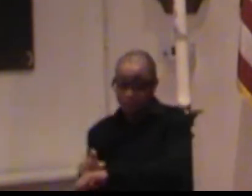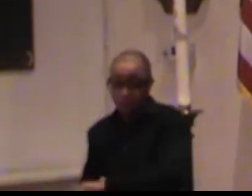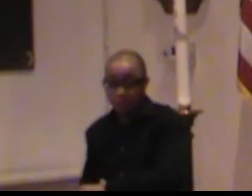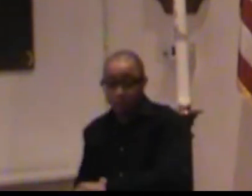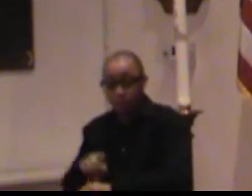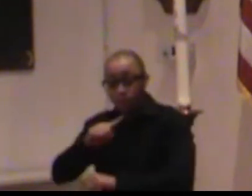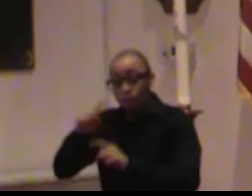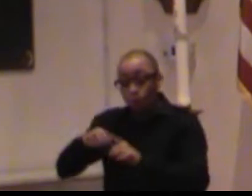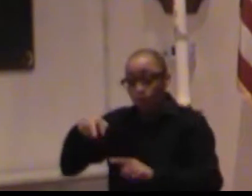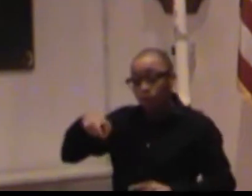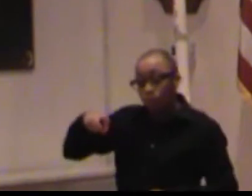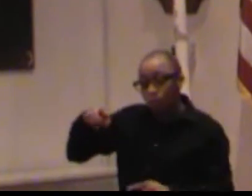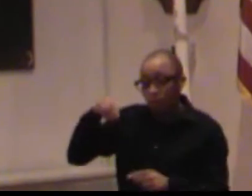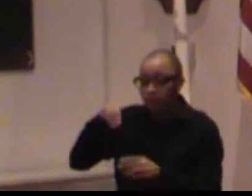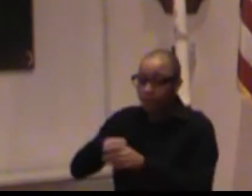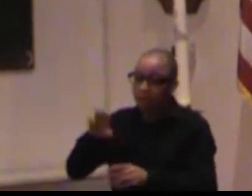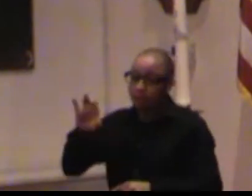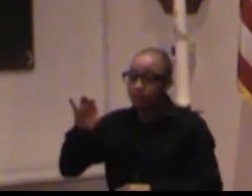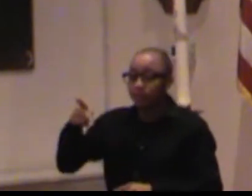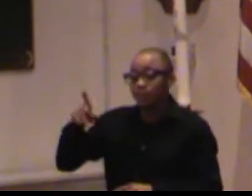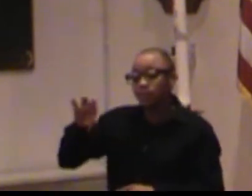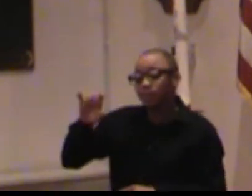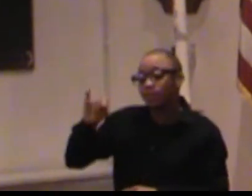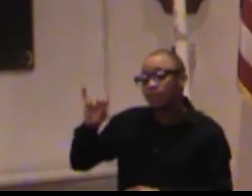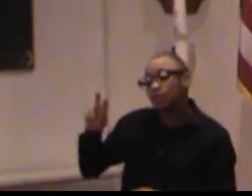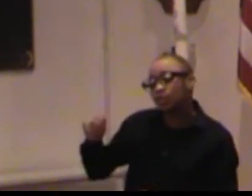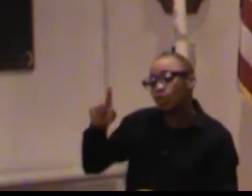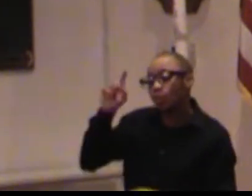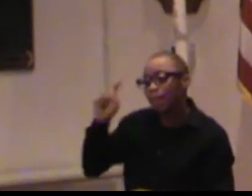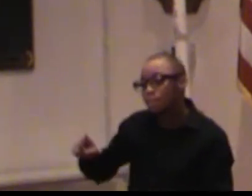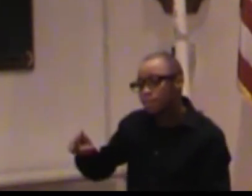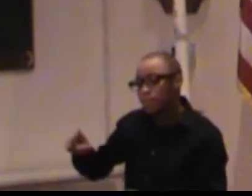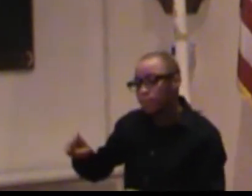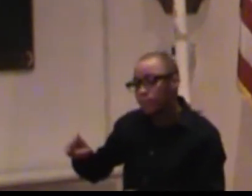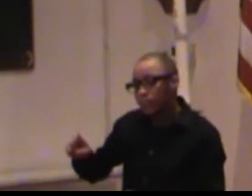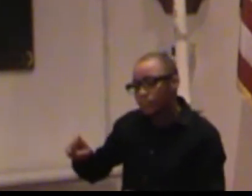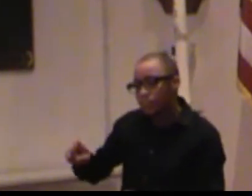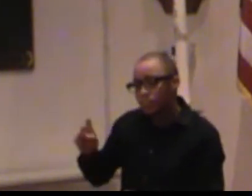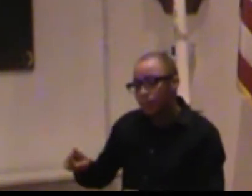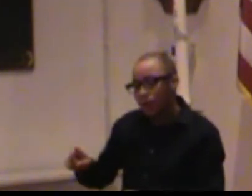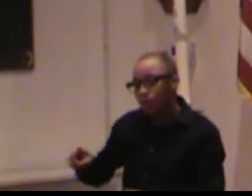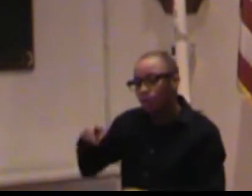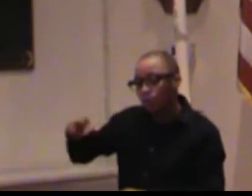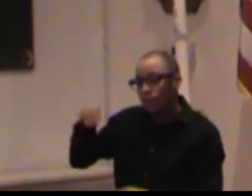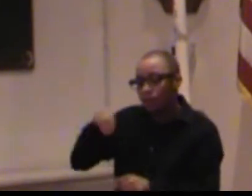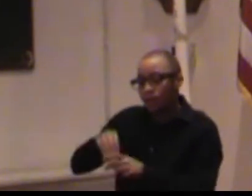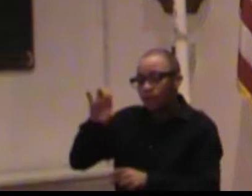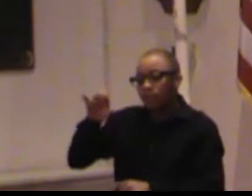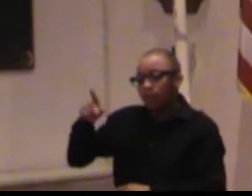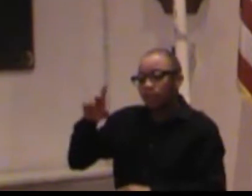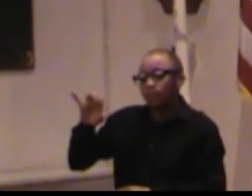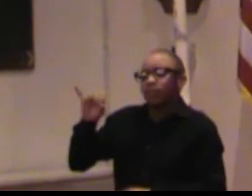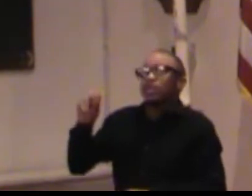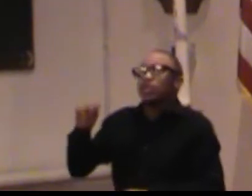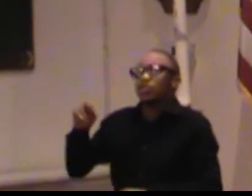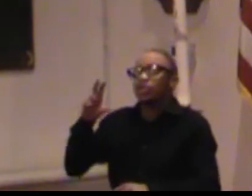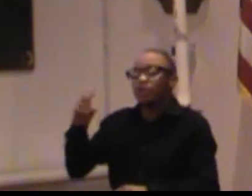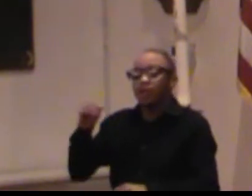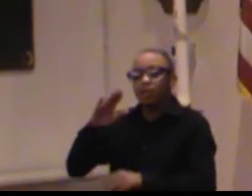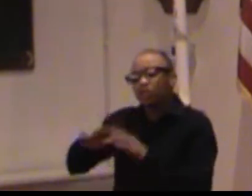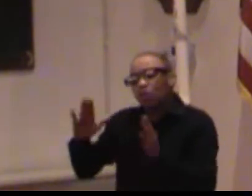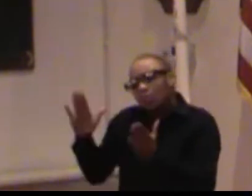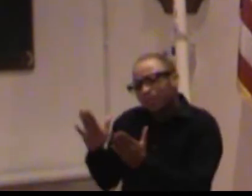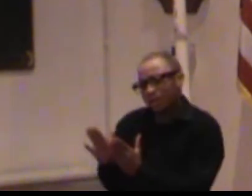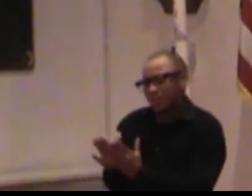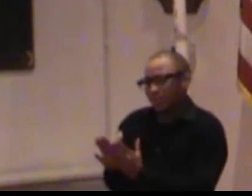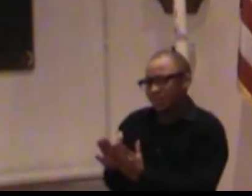walk in expectation, we must make sure our expectation is not minimized. Don't be afraid to expect